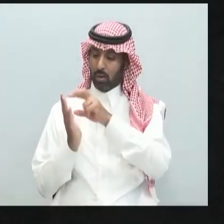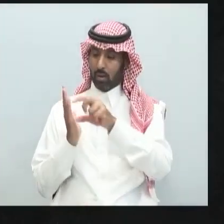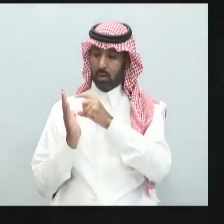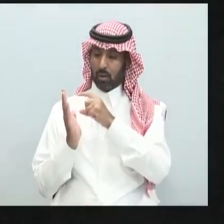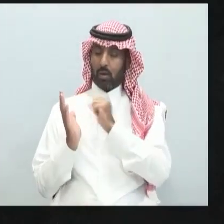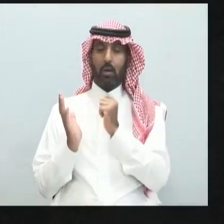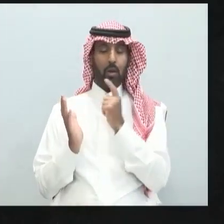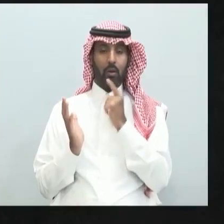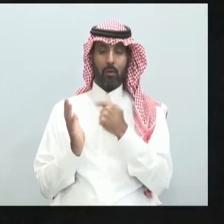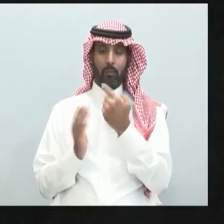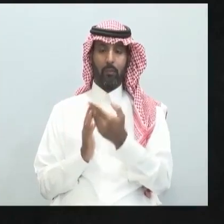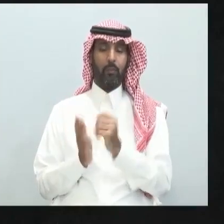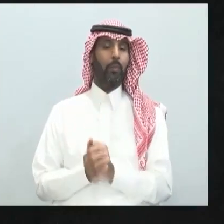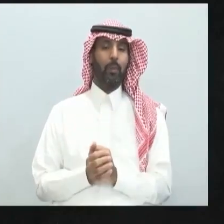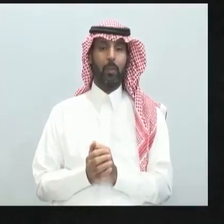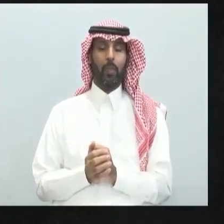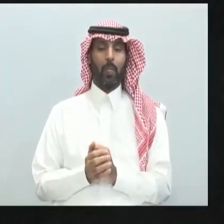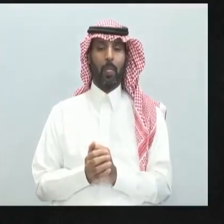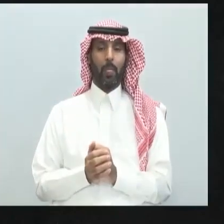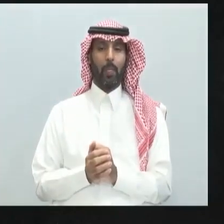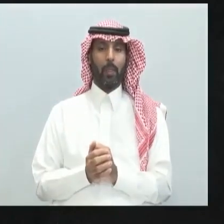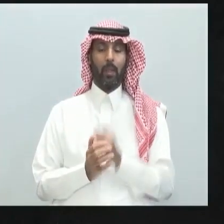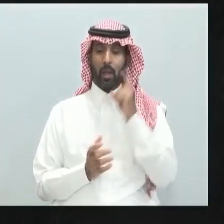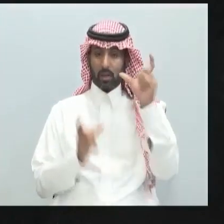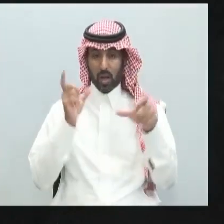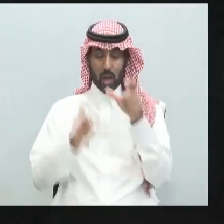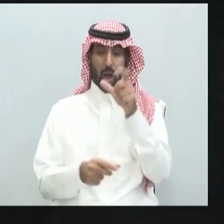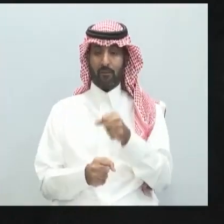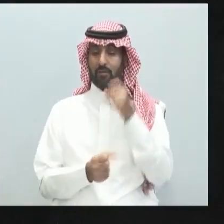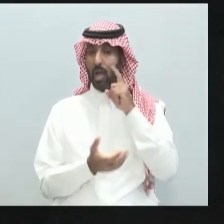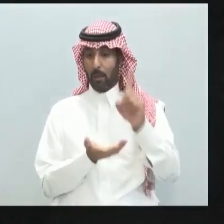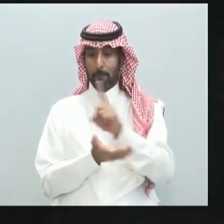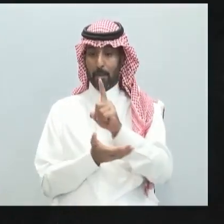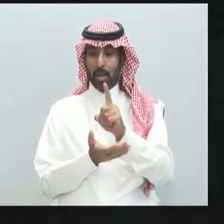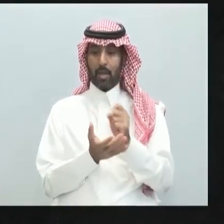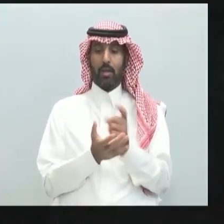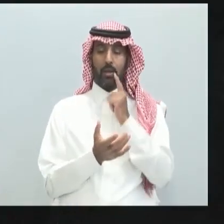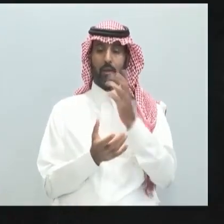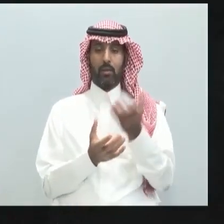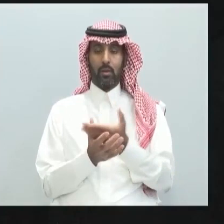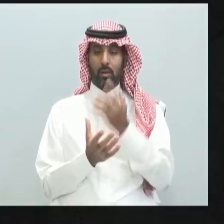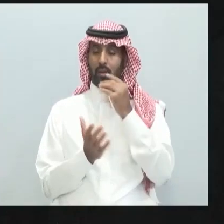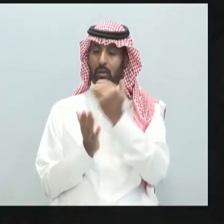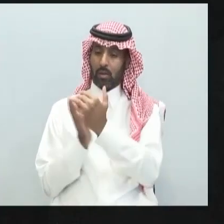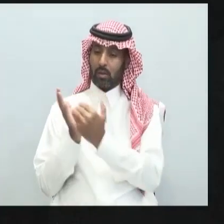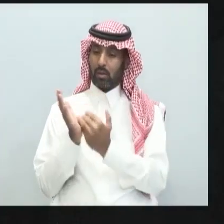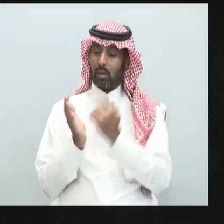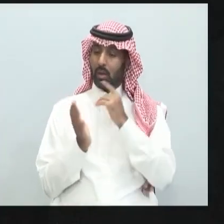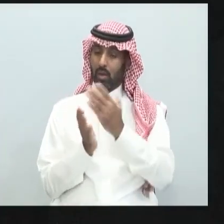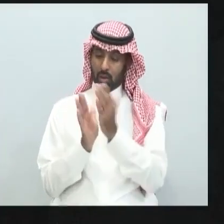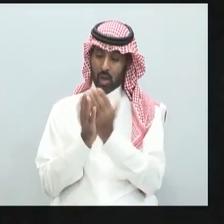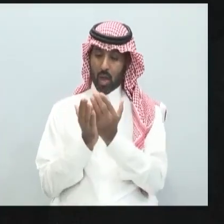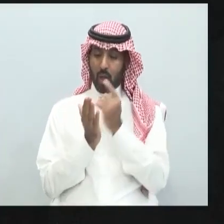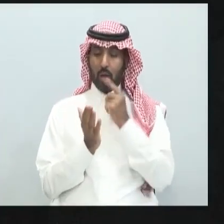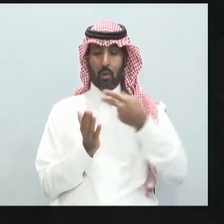title, Going Green? I think yes, because this whole unit This whole unit's